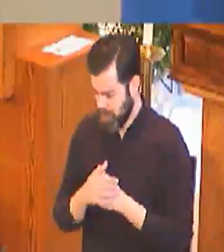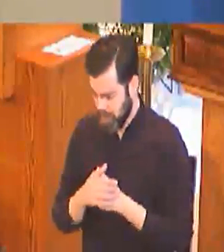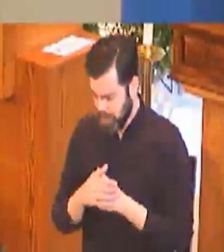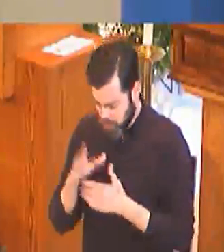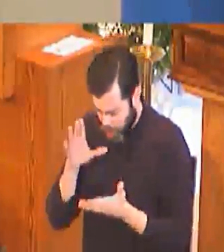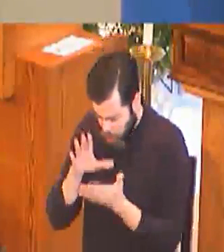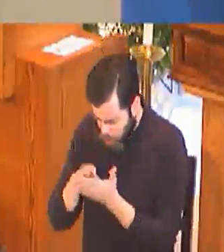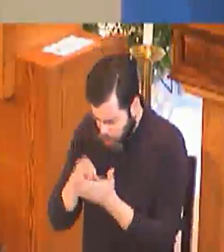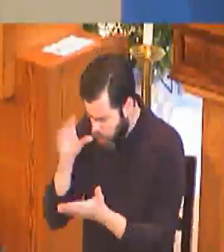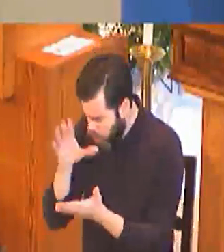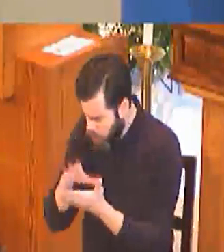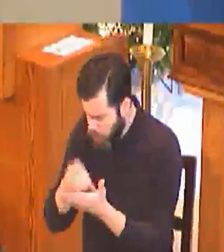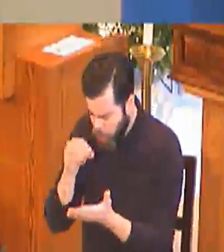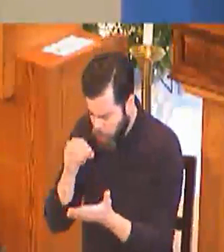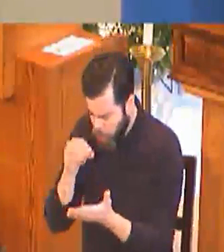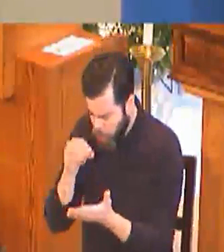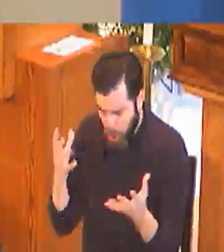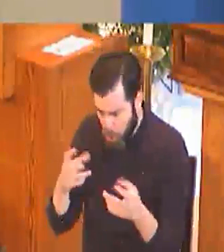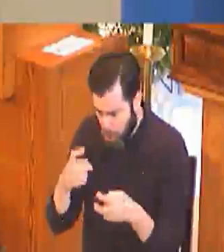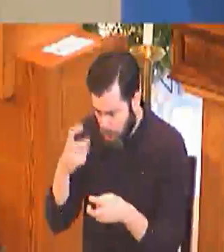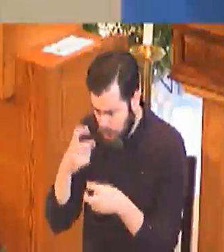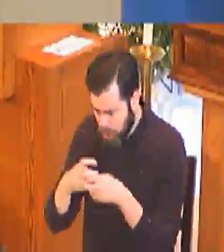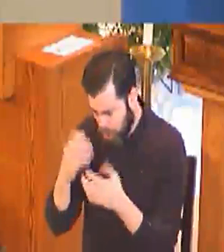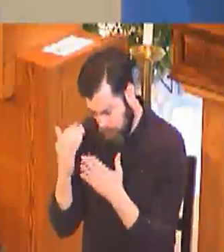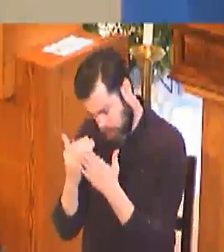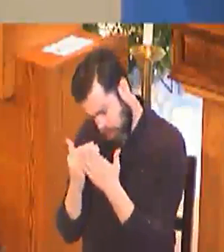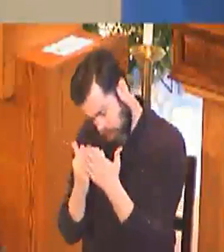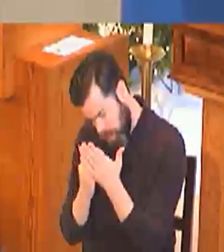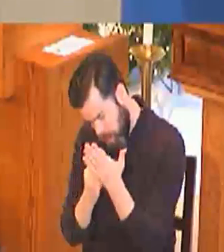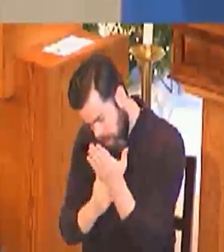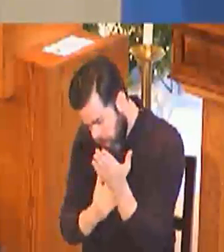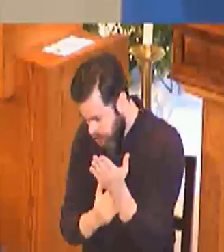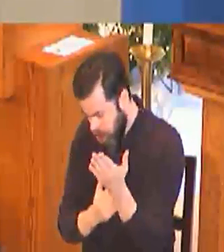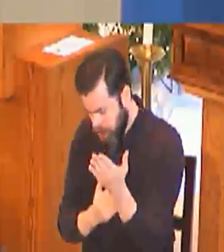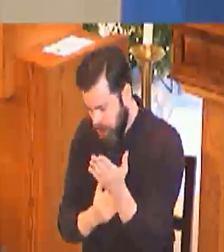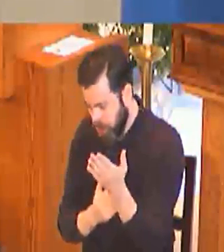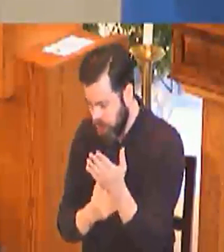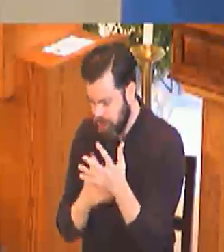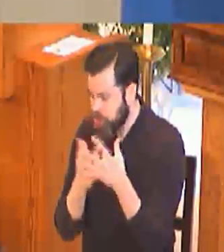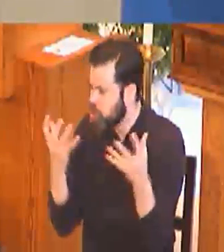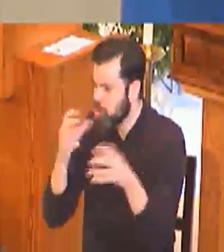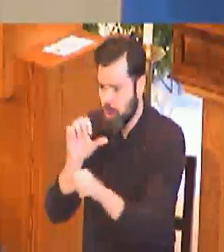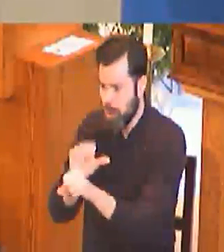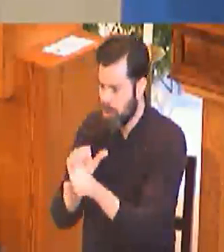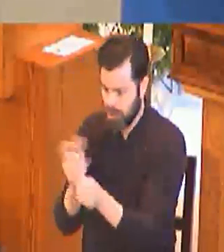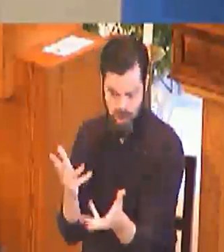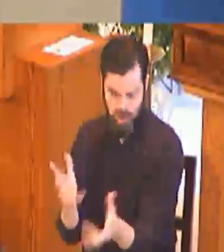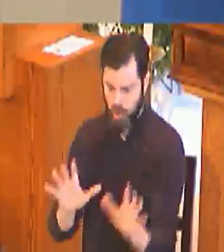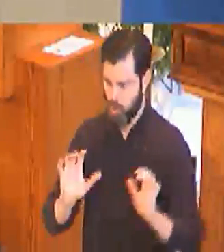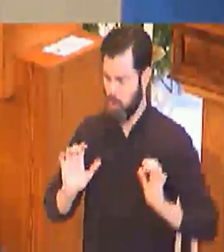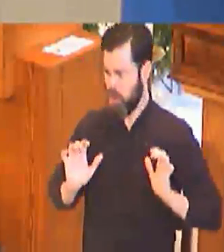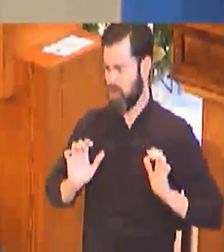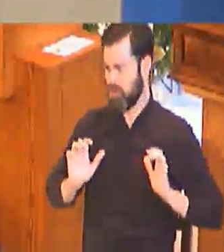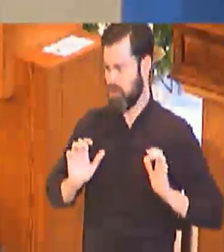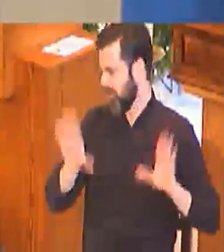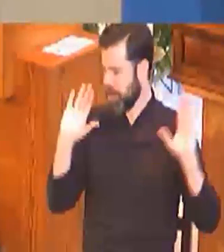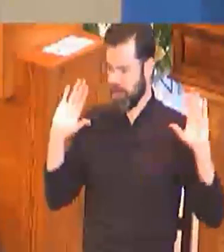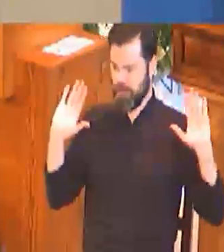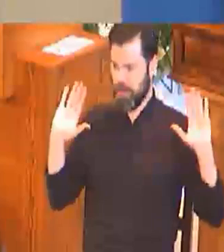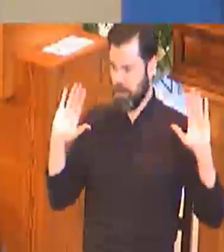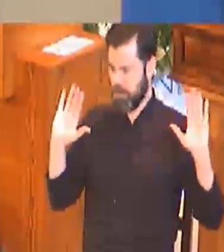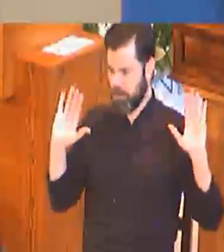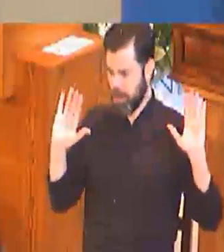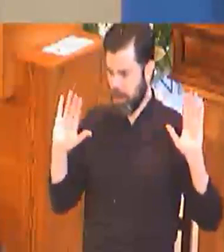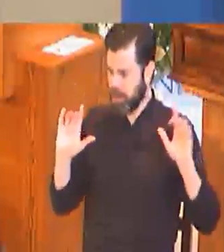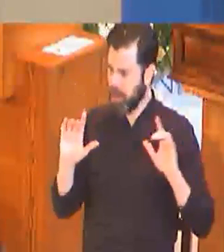class. You know, that's those that old paradigm just trying to get our attention. And when we can know that it